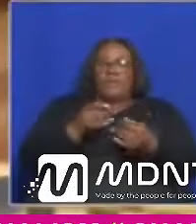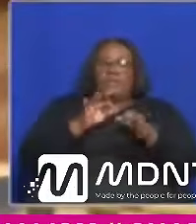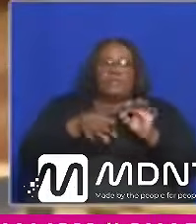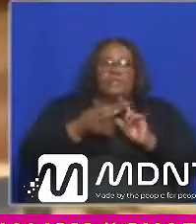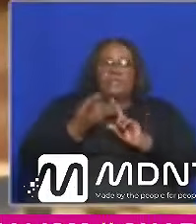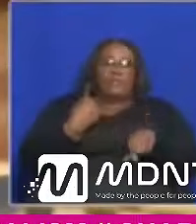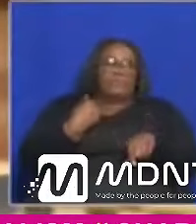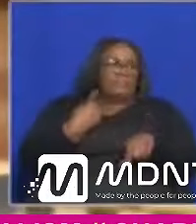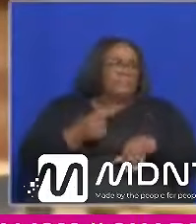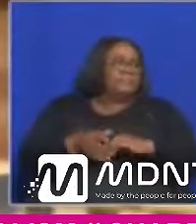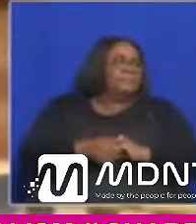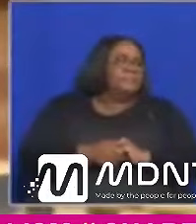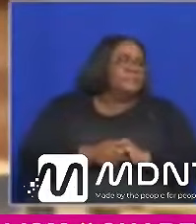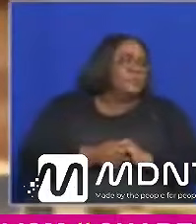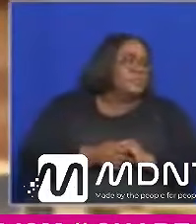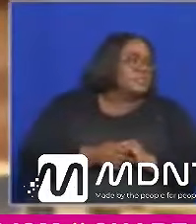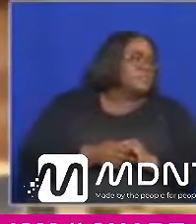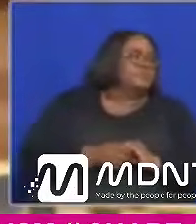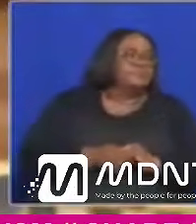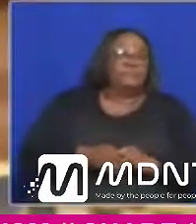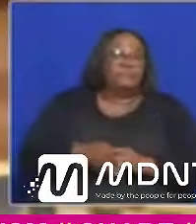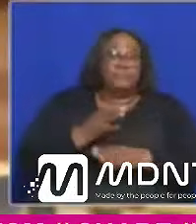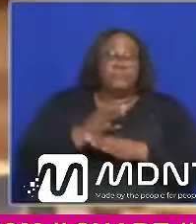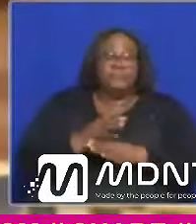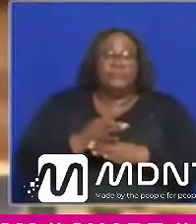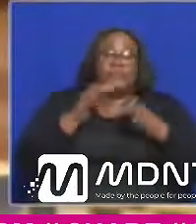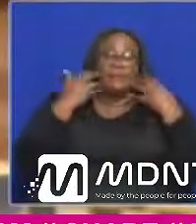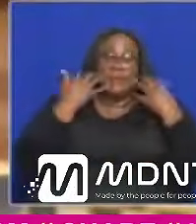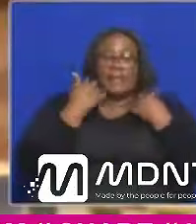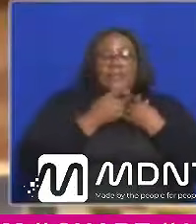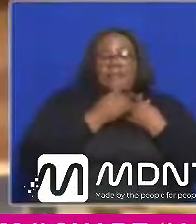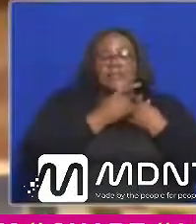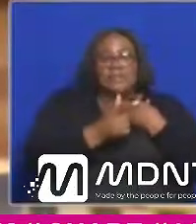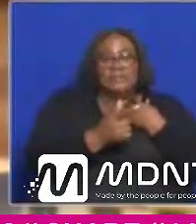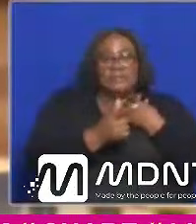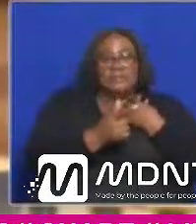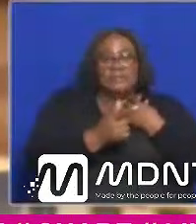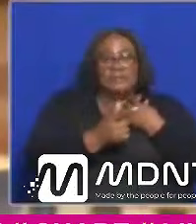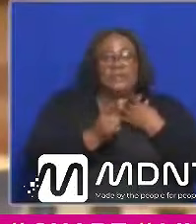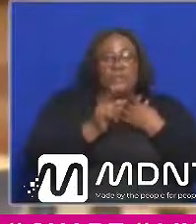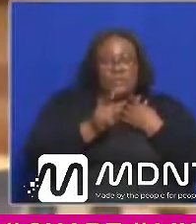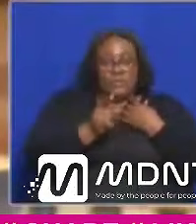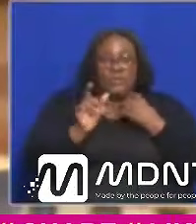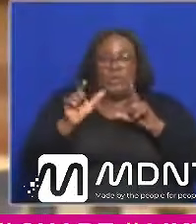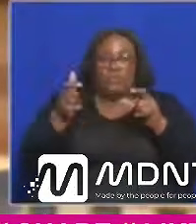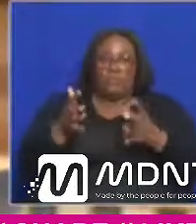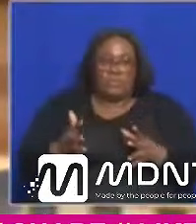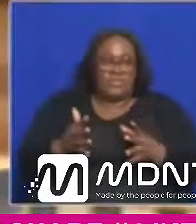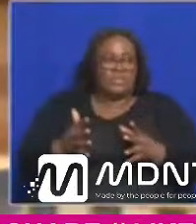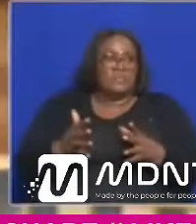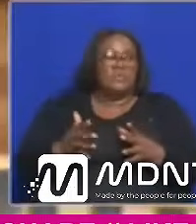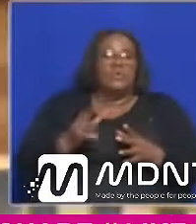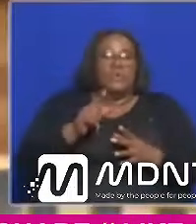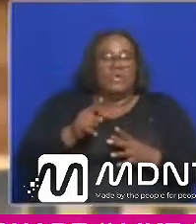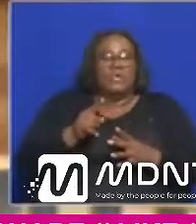Mr. Matlala has indicated to your honourable self and your fellow commissioners that he's invoking his fair trial